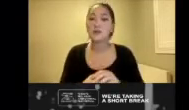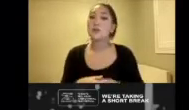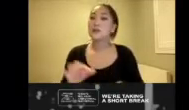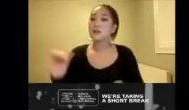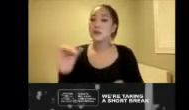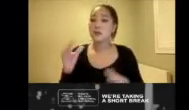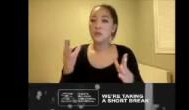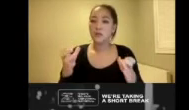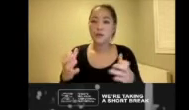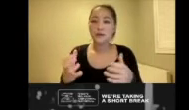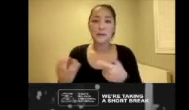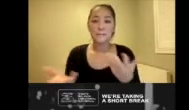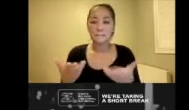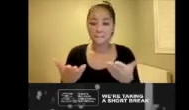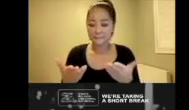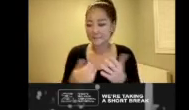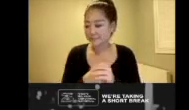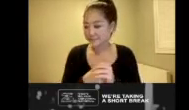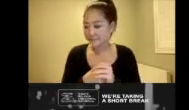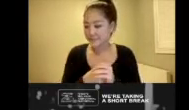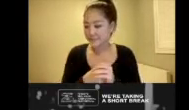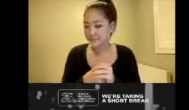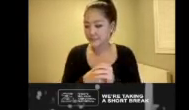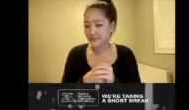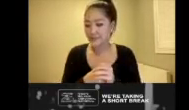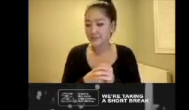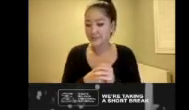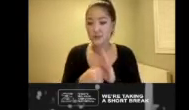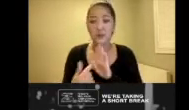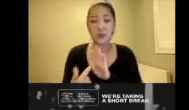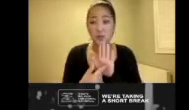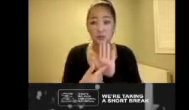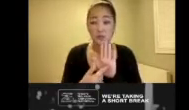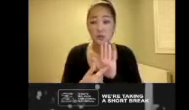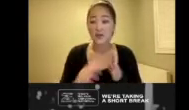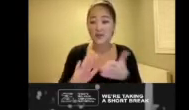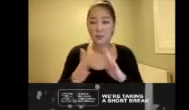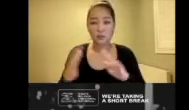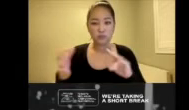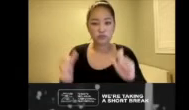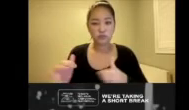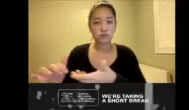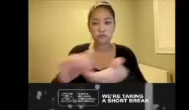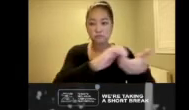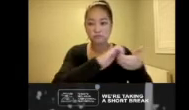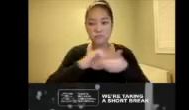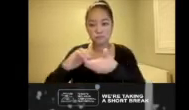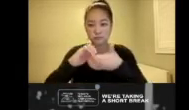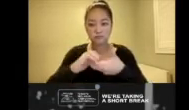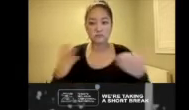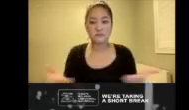and imagination and strong community sense there is in